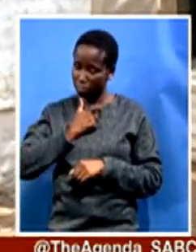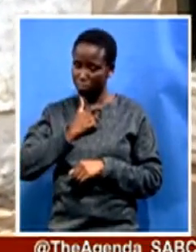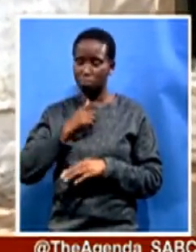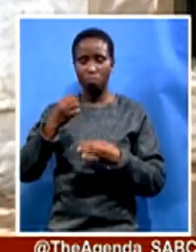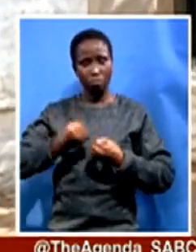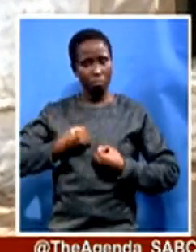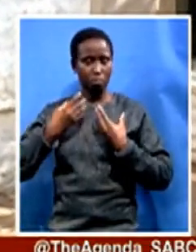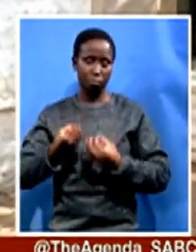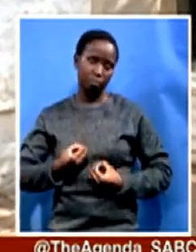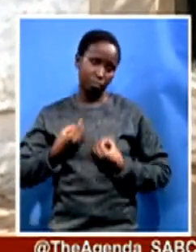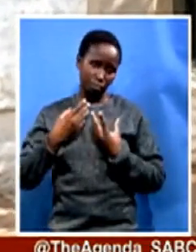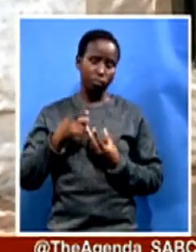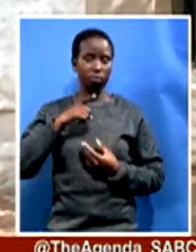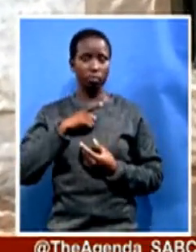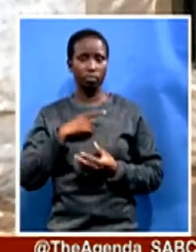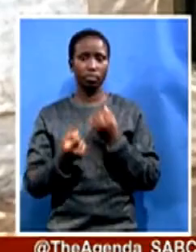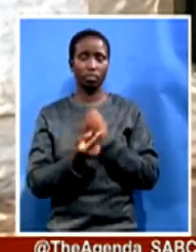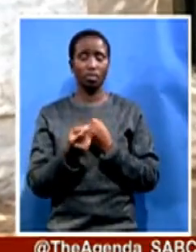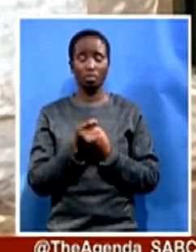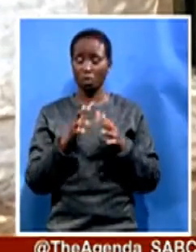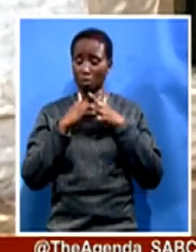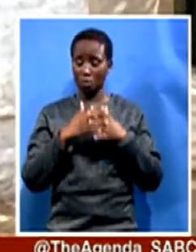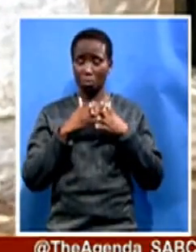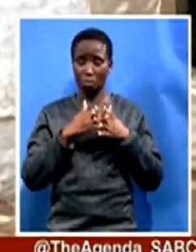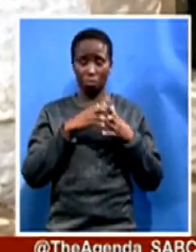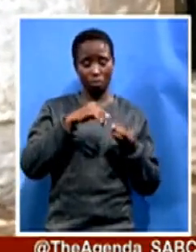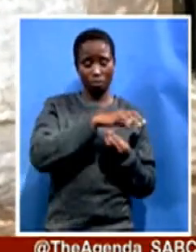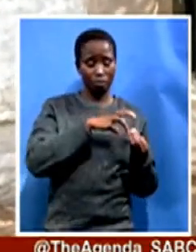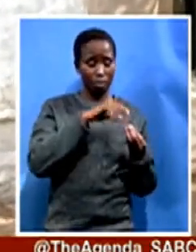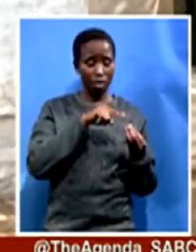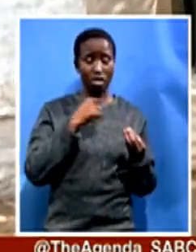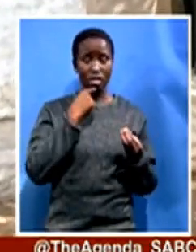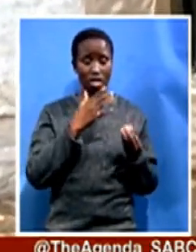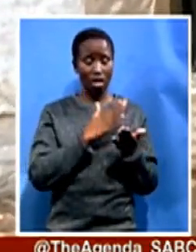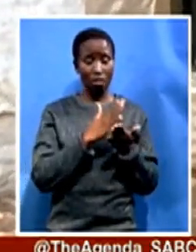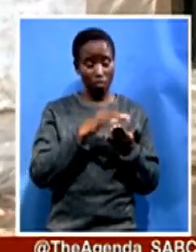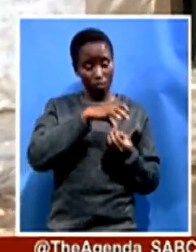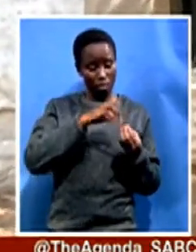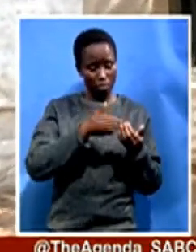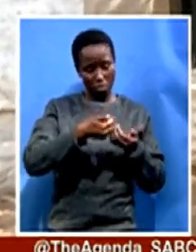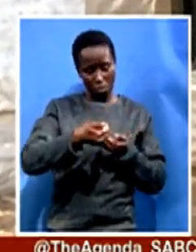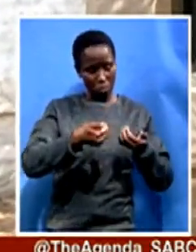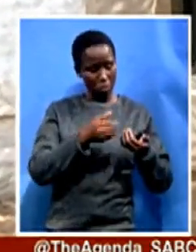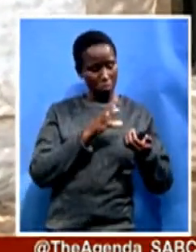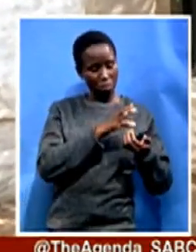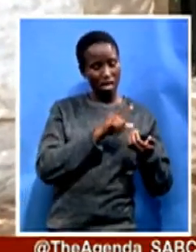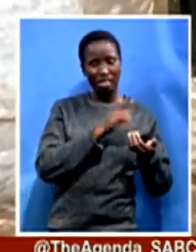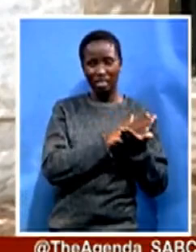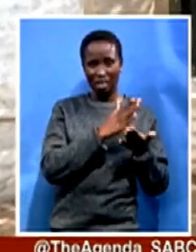royal family, where you have a certain group which is led by some senior members of the royal family, calling